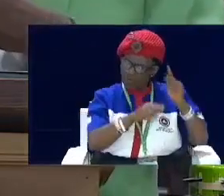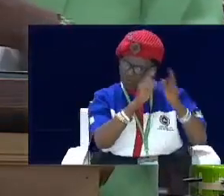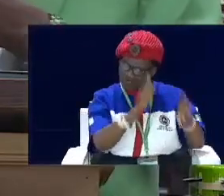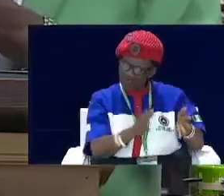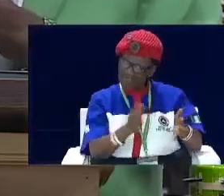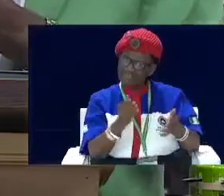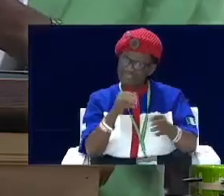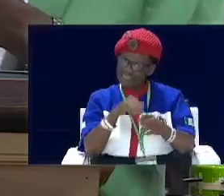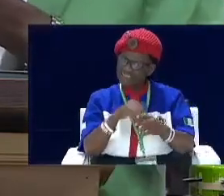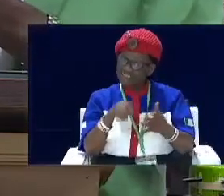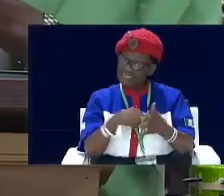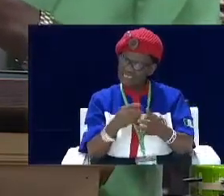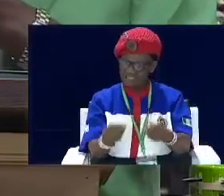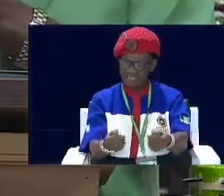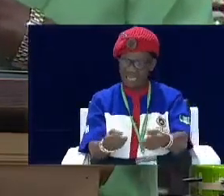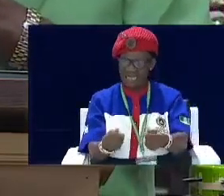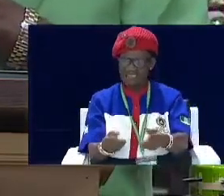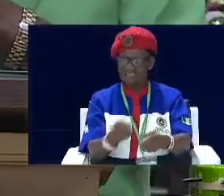ni.